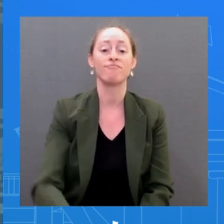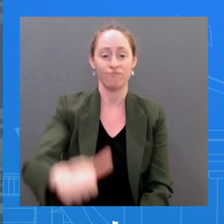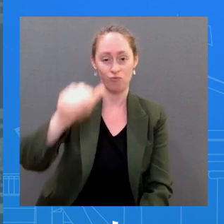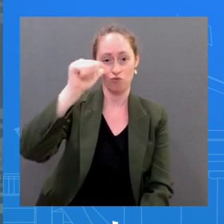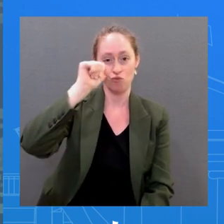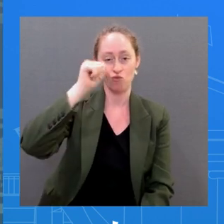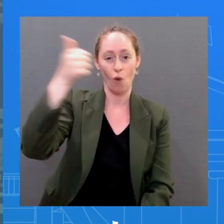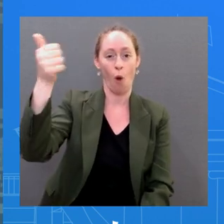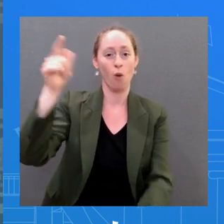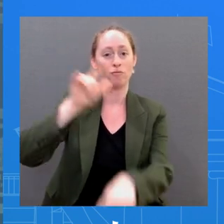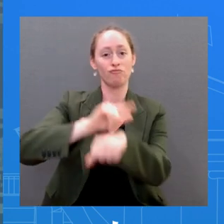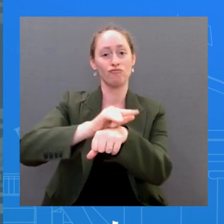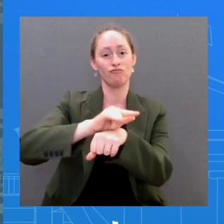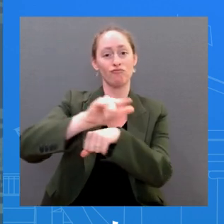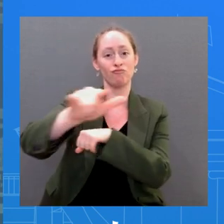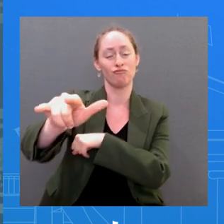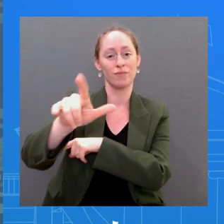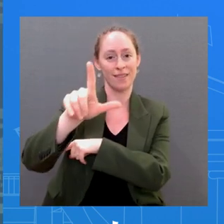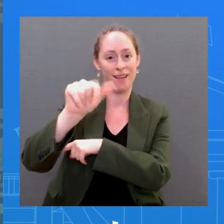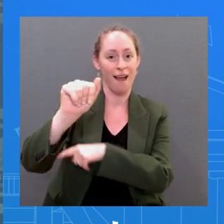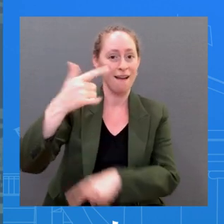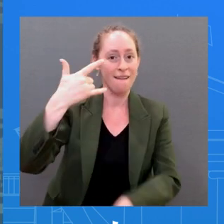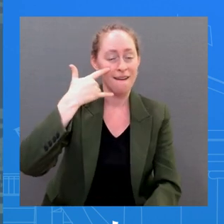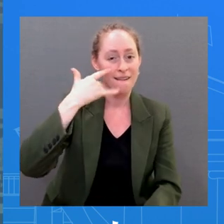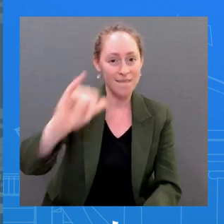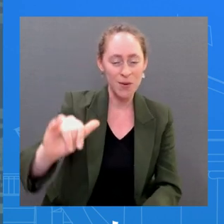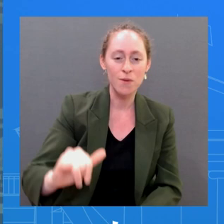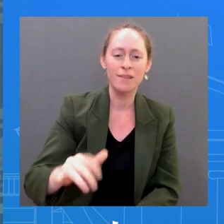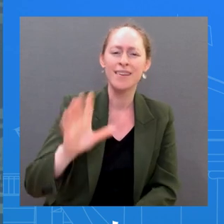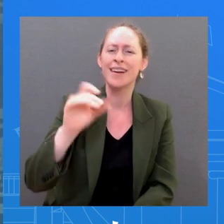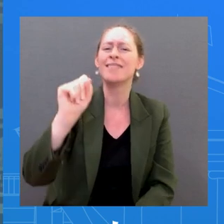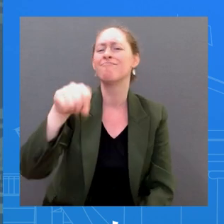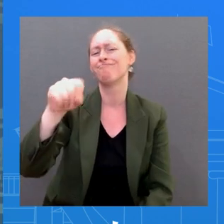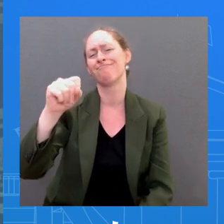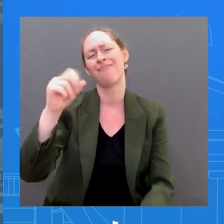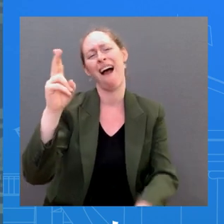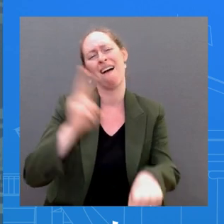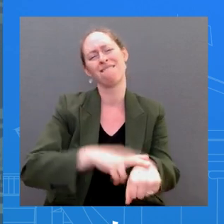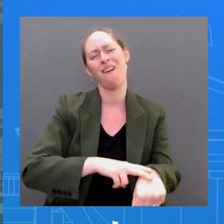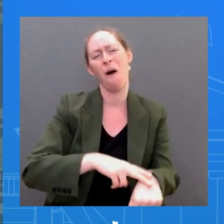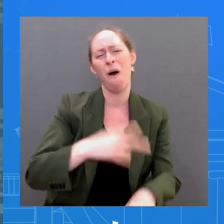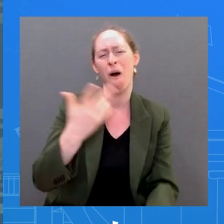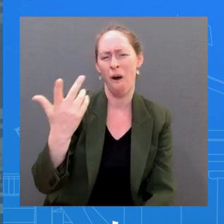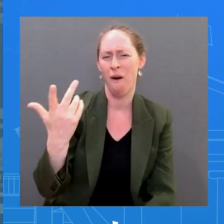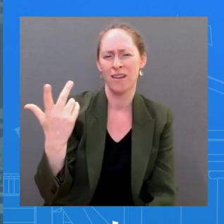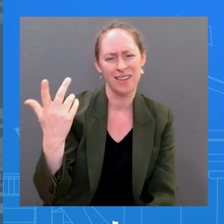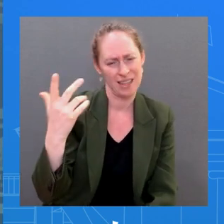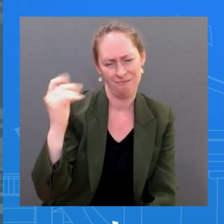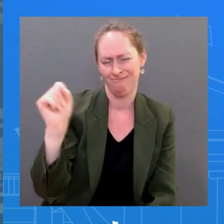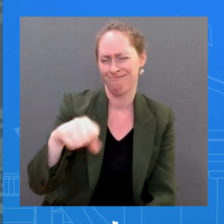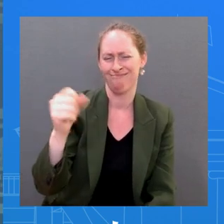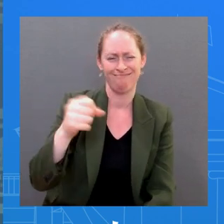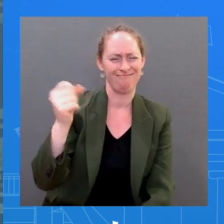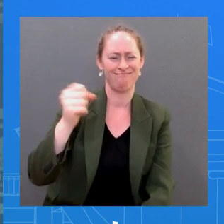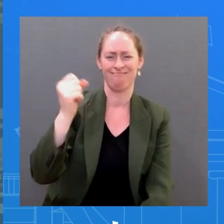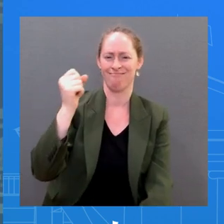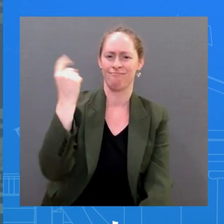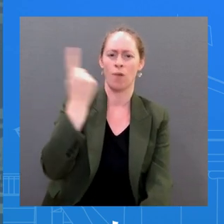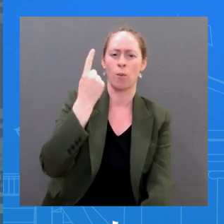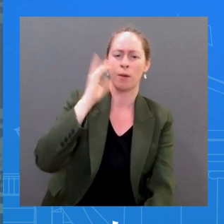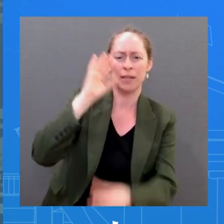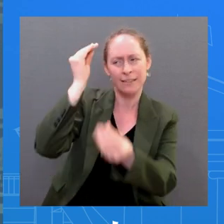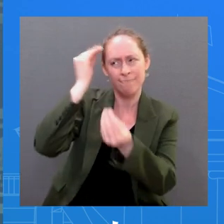You know, of course, he will be keeping up on the committee's work, as he has been. And I'm sure he'll be following the